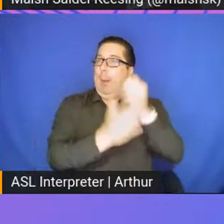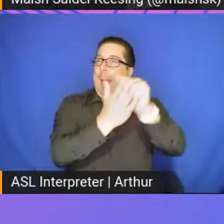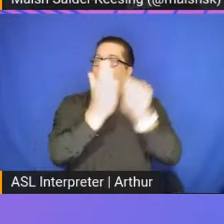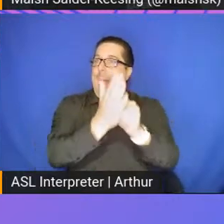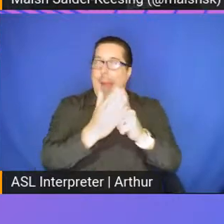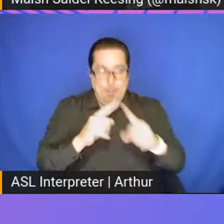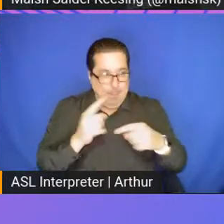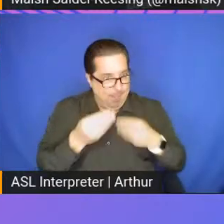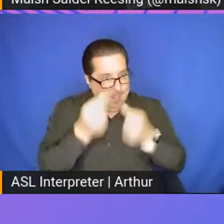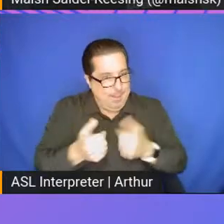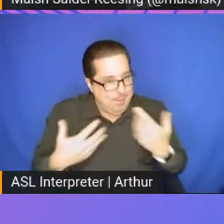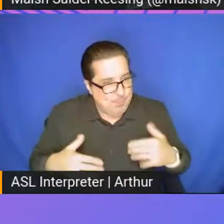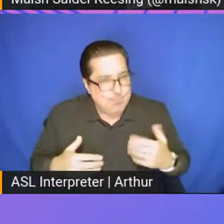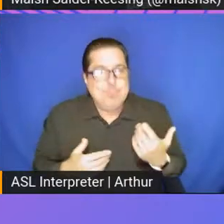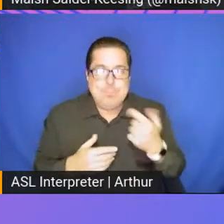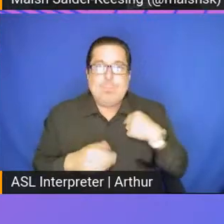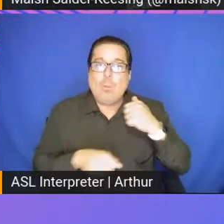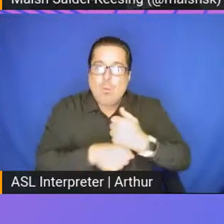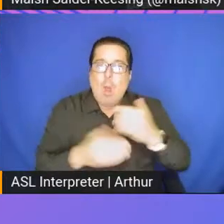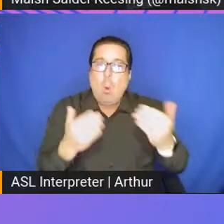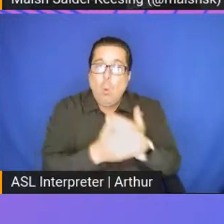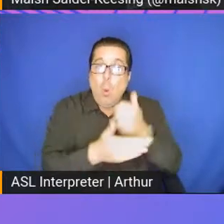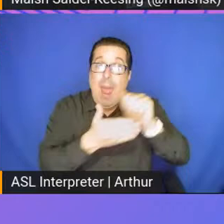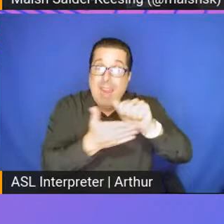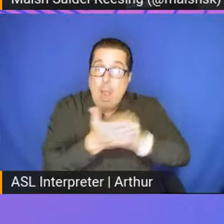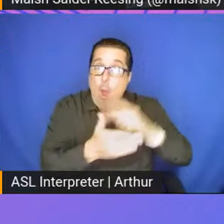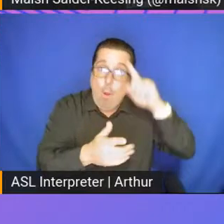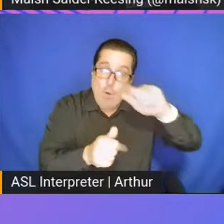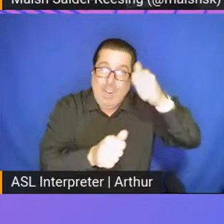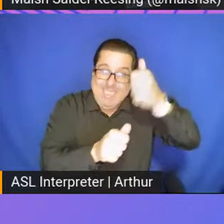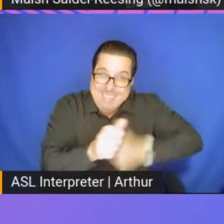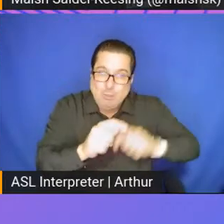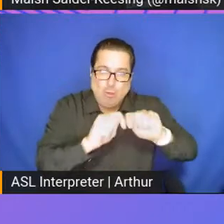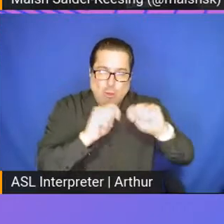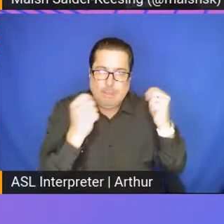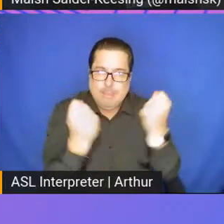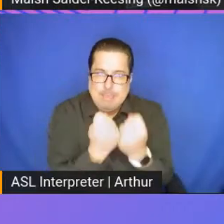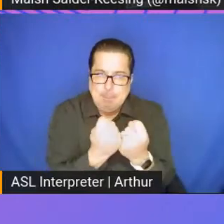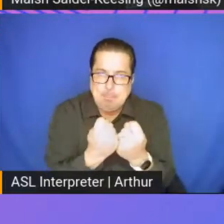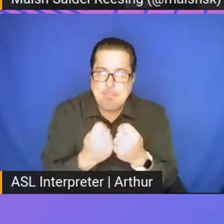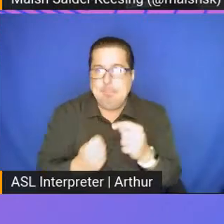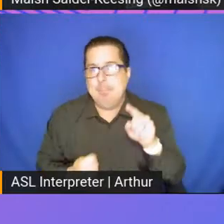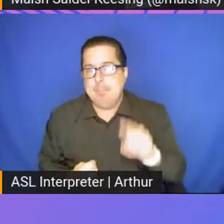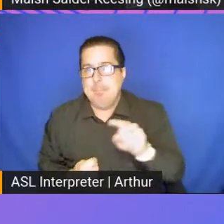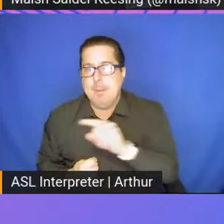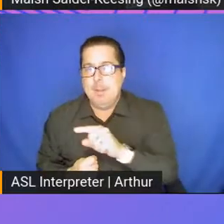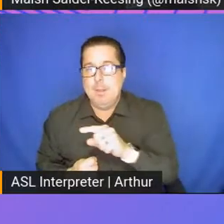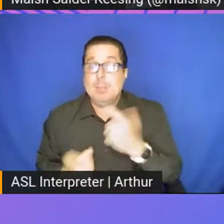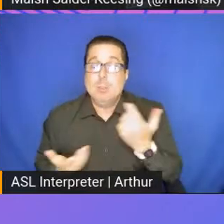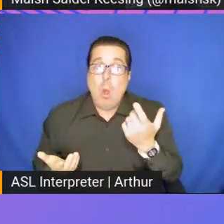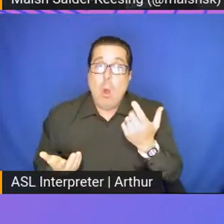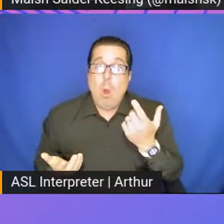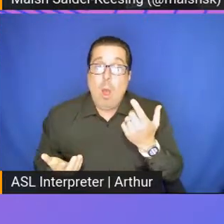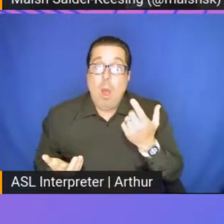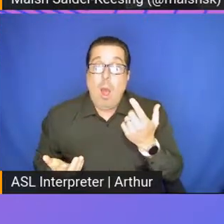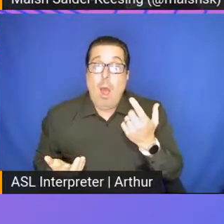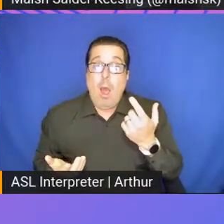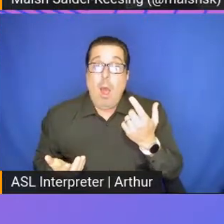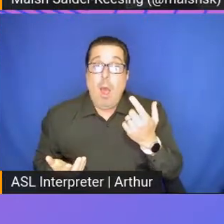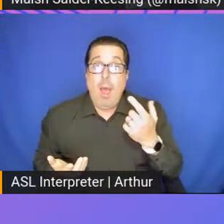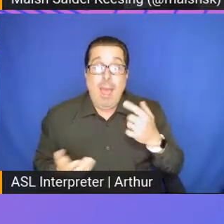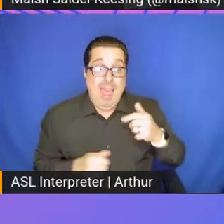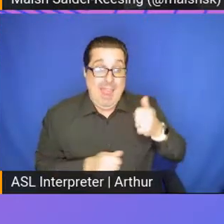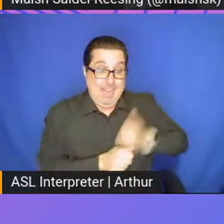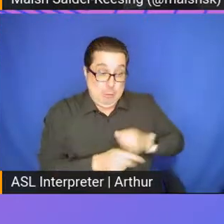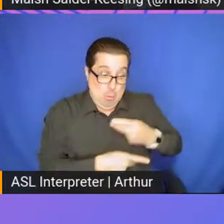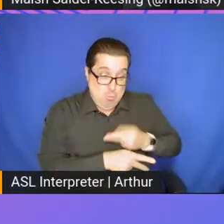said, let's create new accounts for each team. So rather than having each product